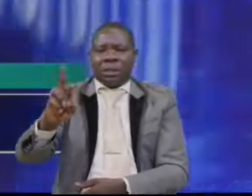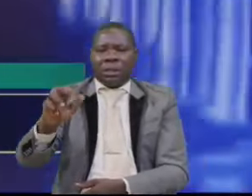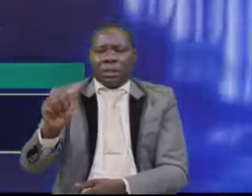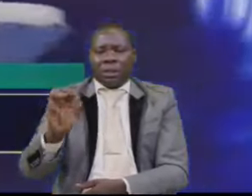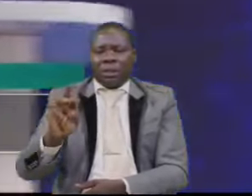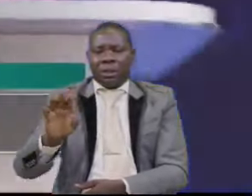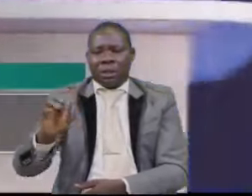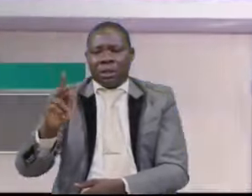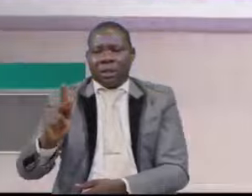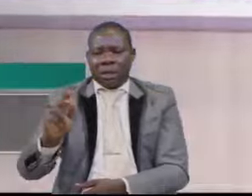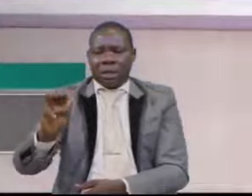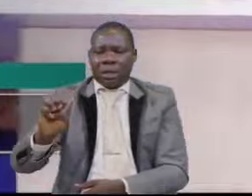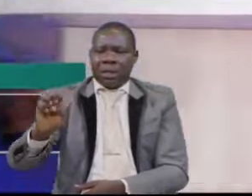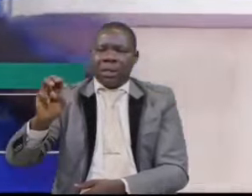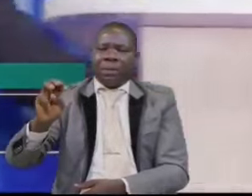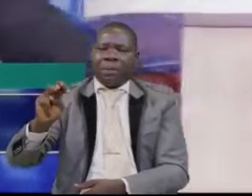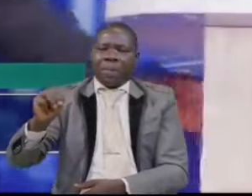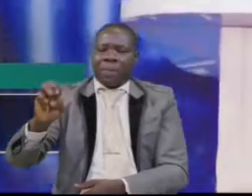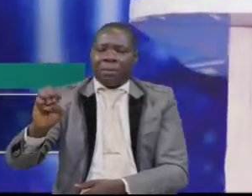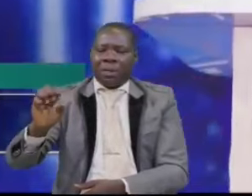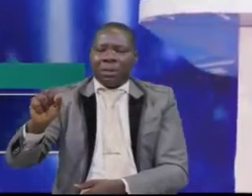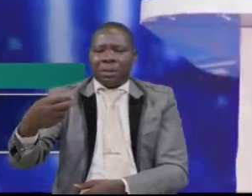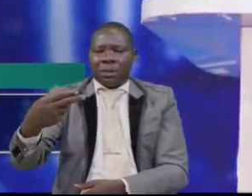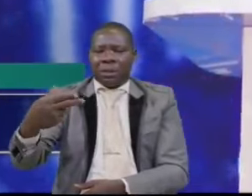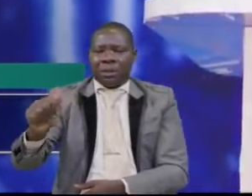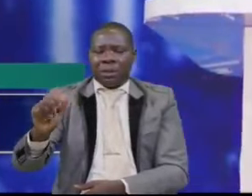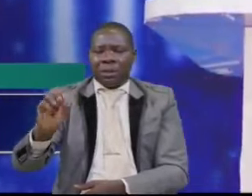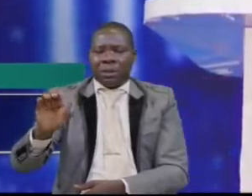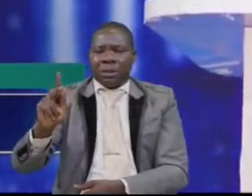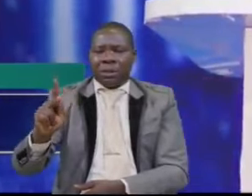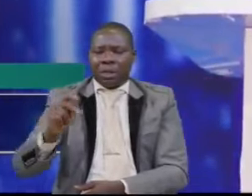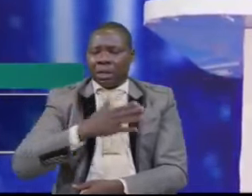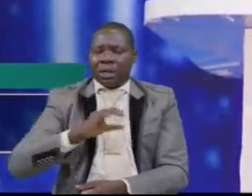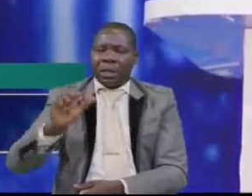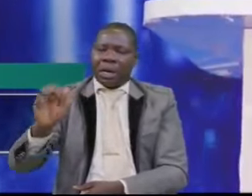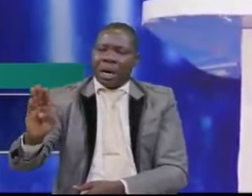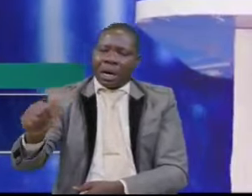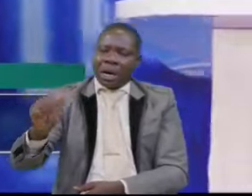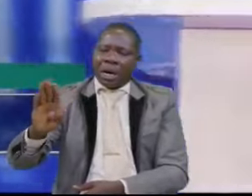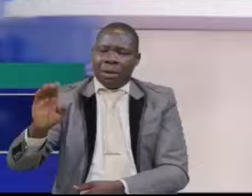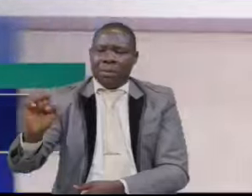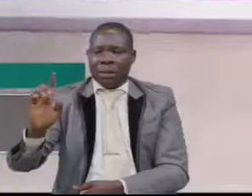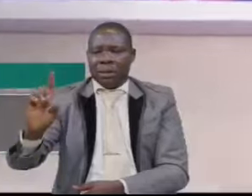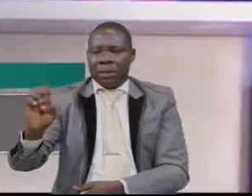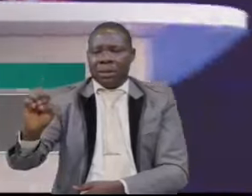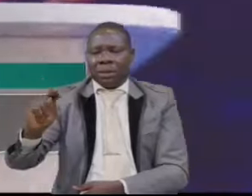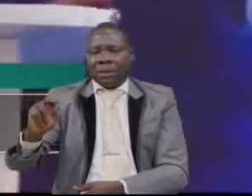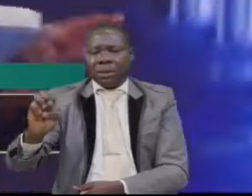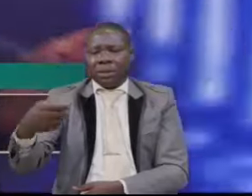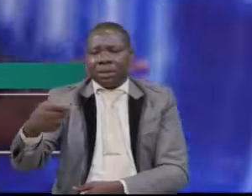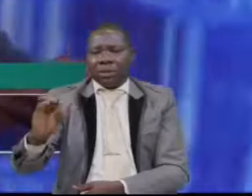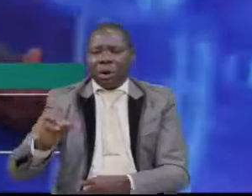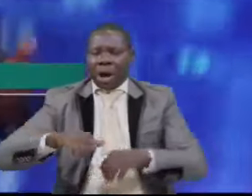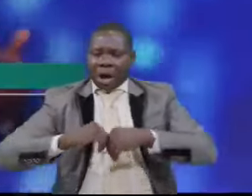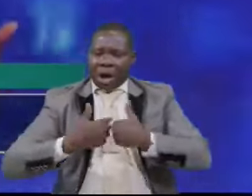can I become 10 times better? 1, 2. How can